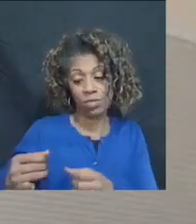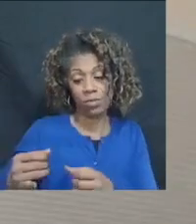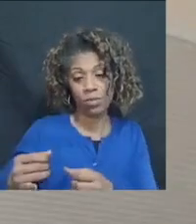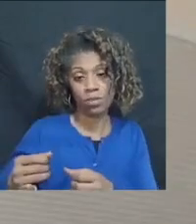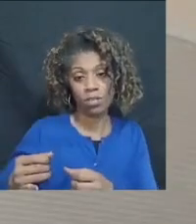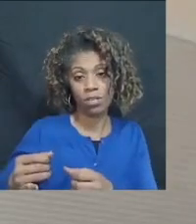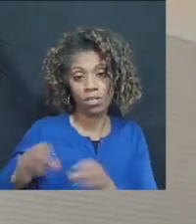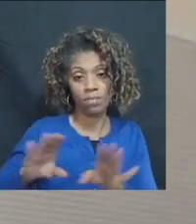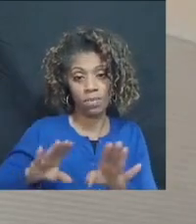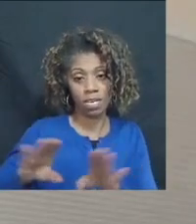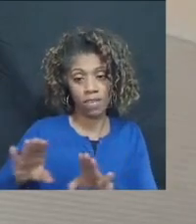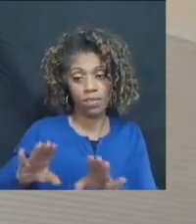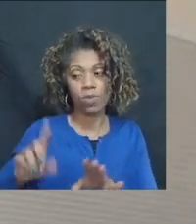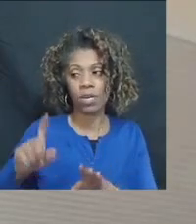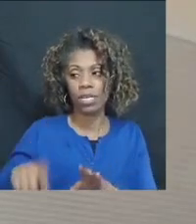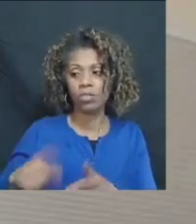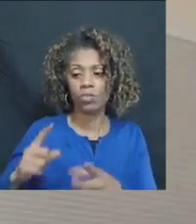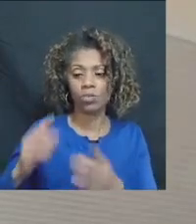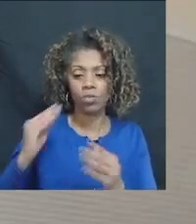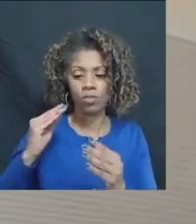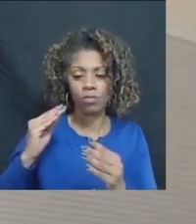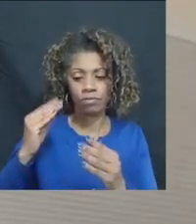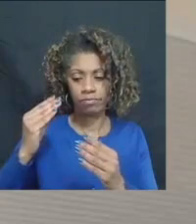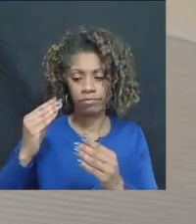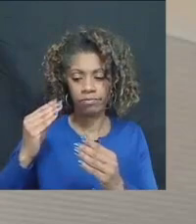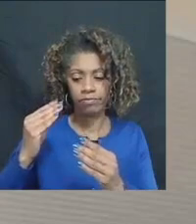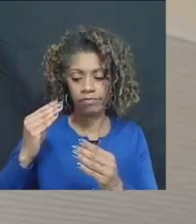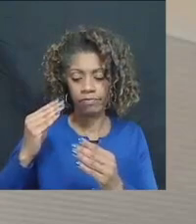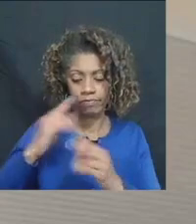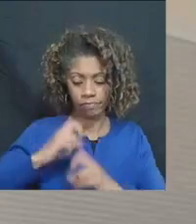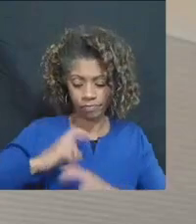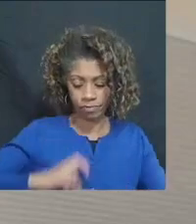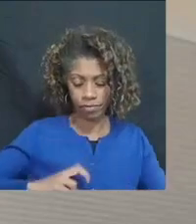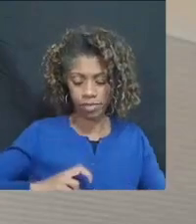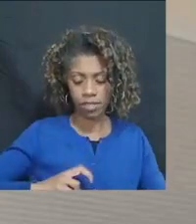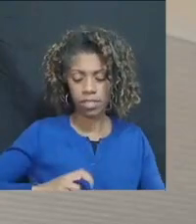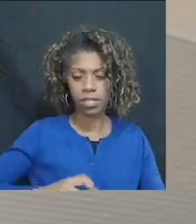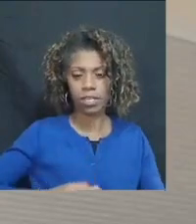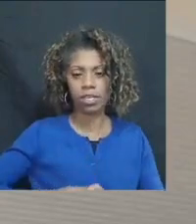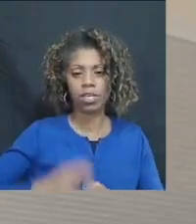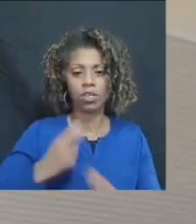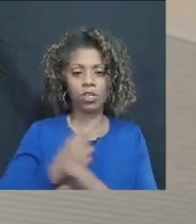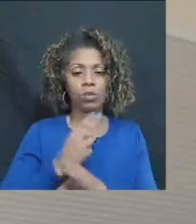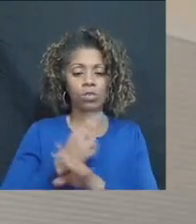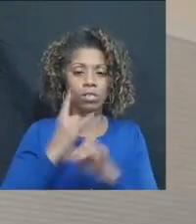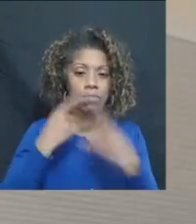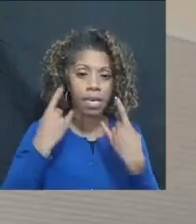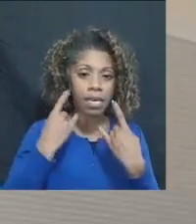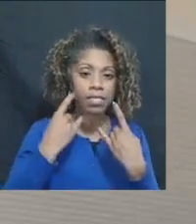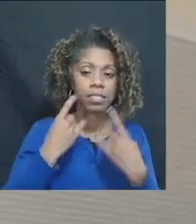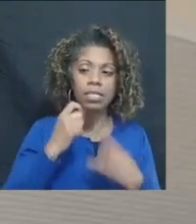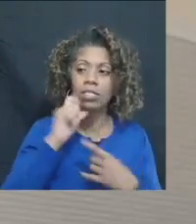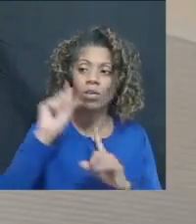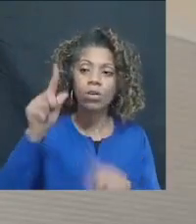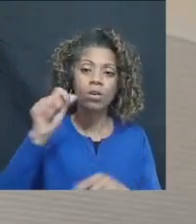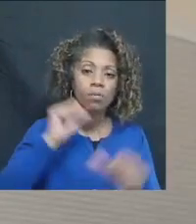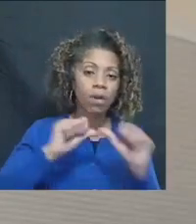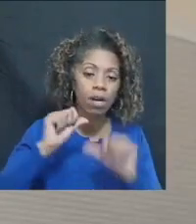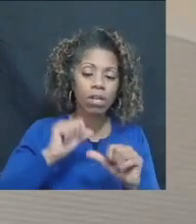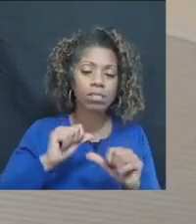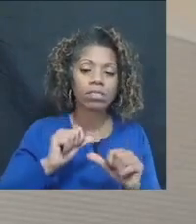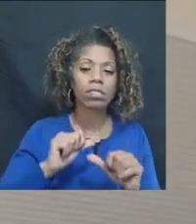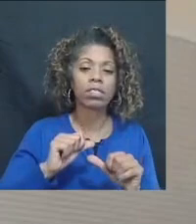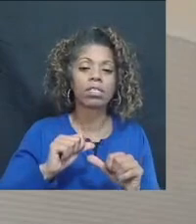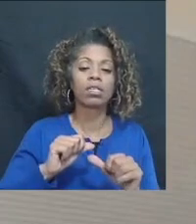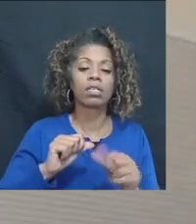behaviors better, wearing masks, the social distancing, hand washing, not going to bars, those types of things. And then